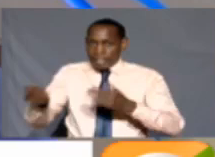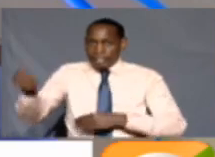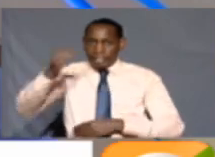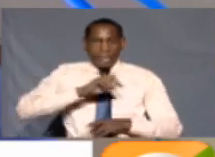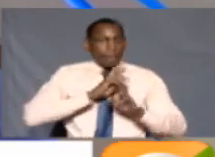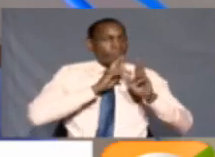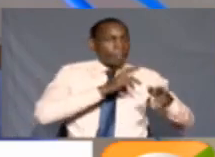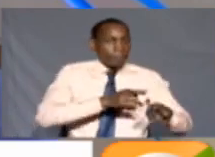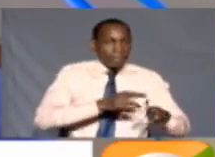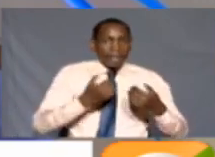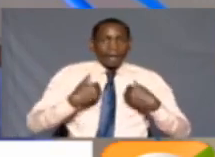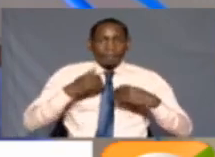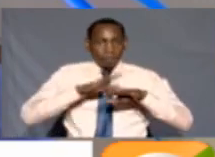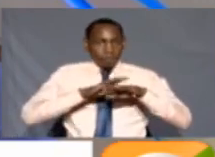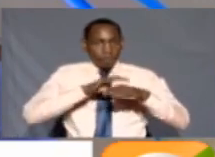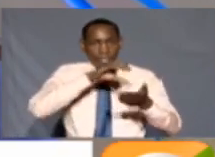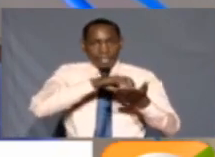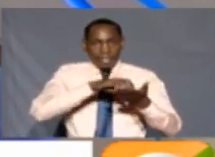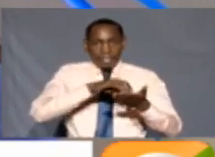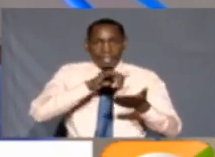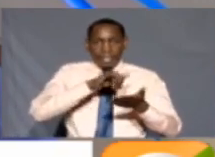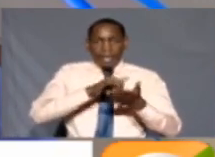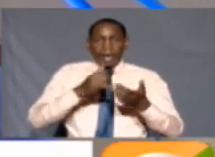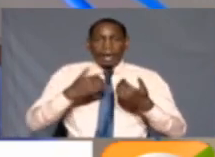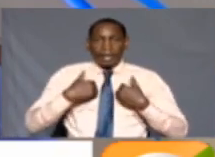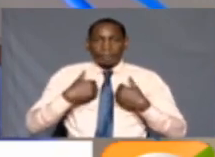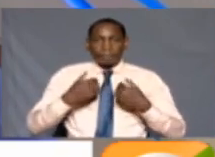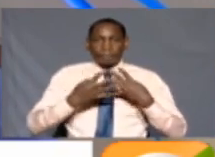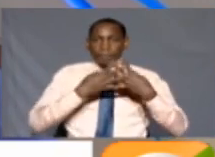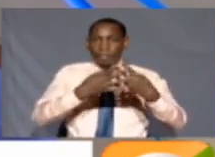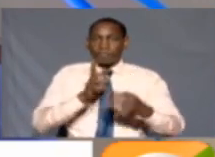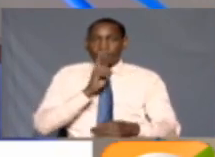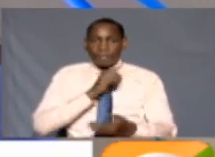some of the very good cases we have had and we have secured convictions at